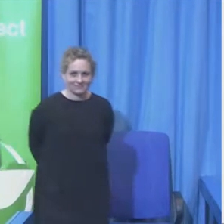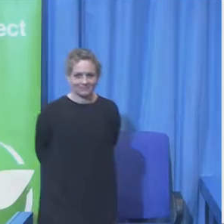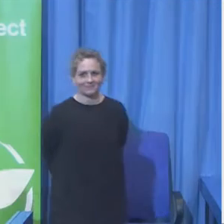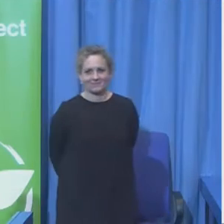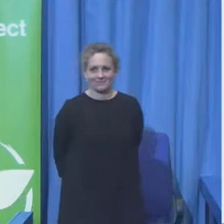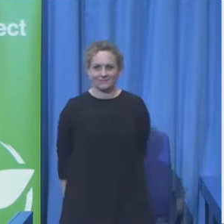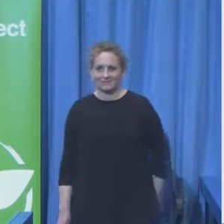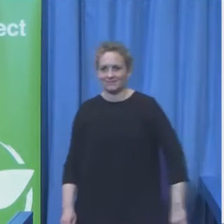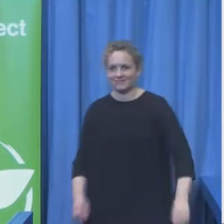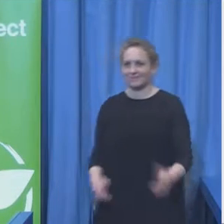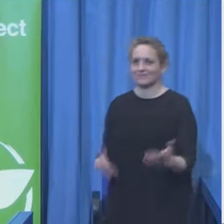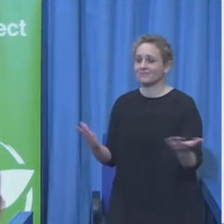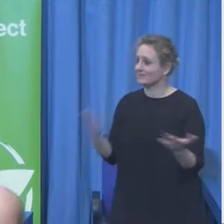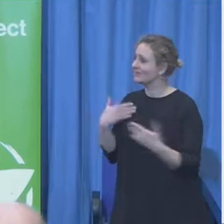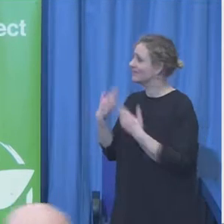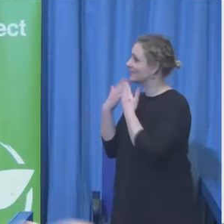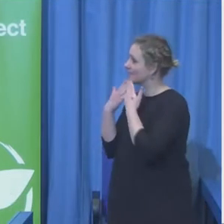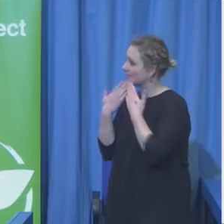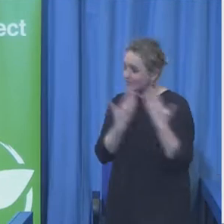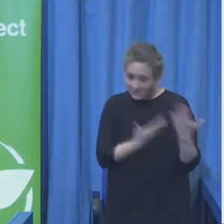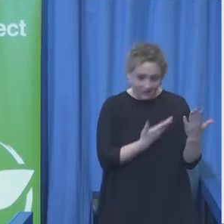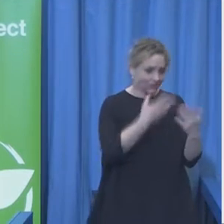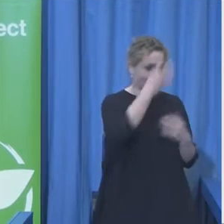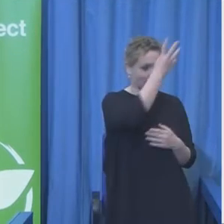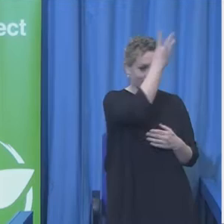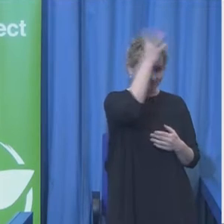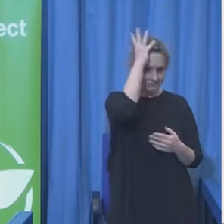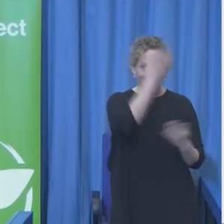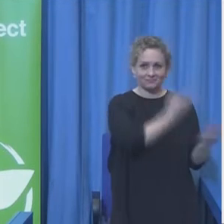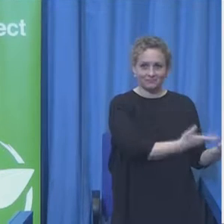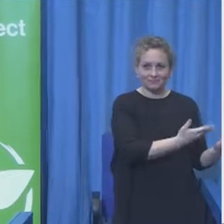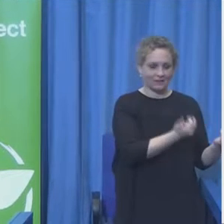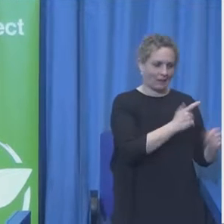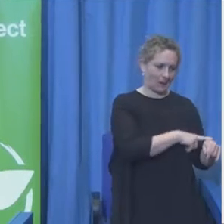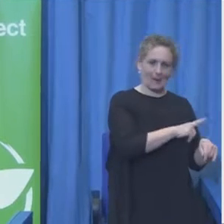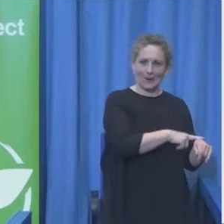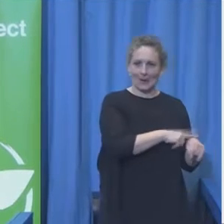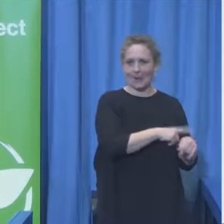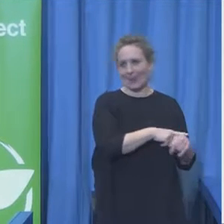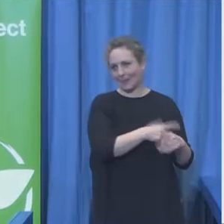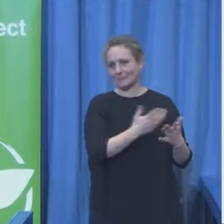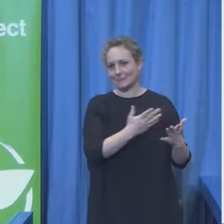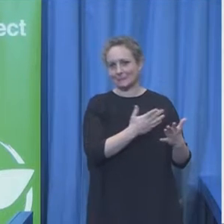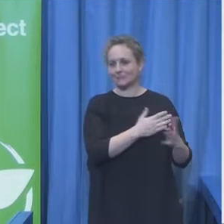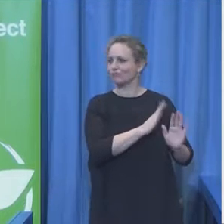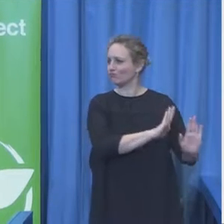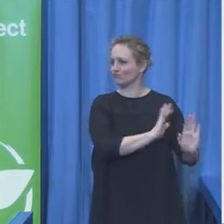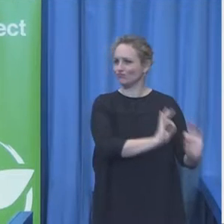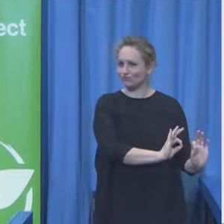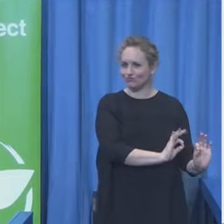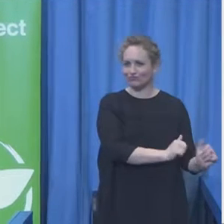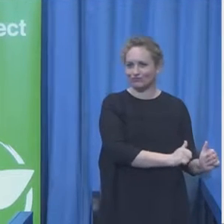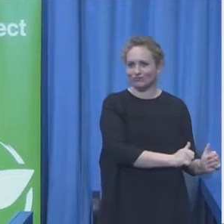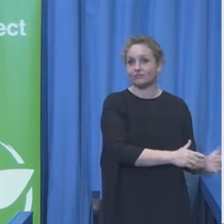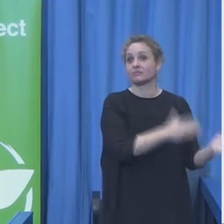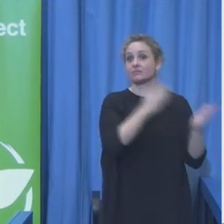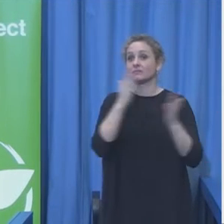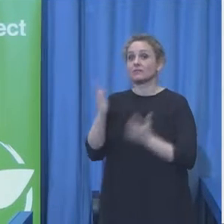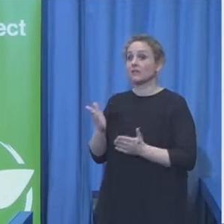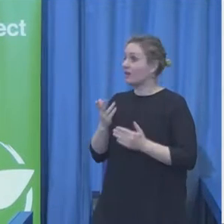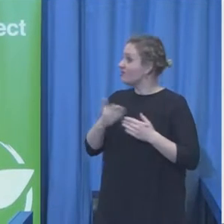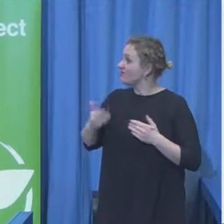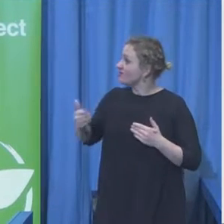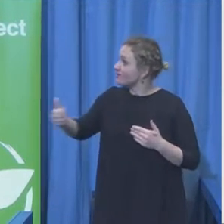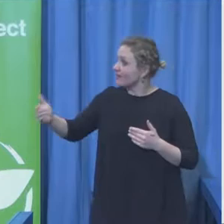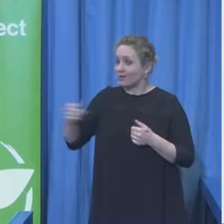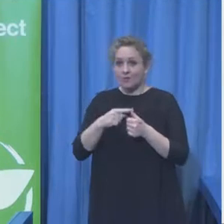Thank you, Prince Mired. Apologies for the time constraints. It's tough to have so many speakers in such a time frame. It's great to